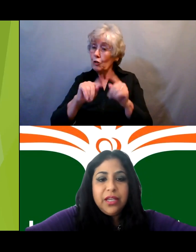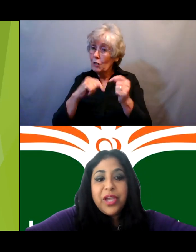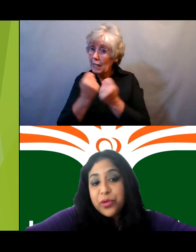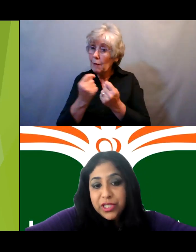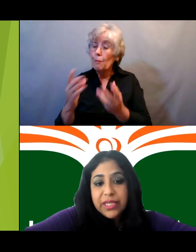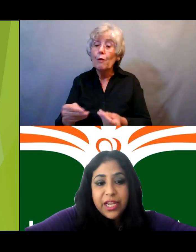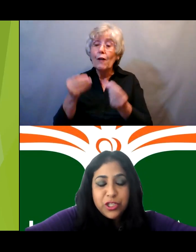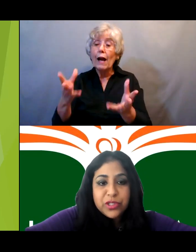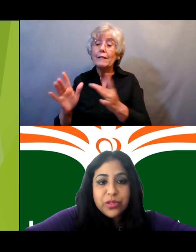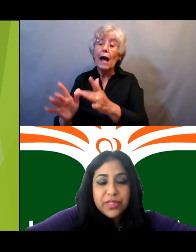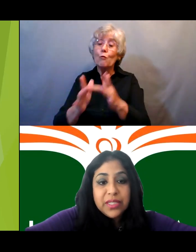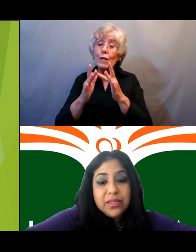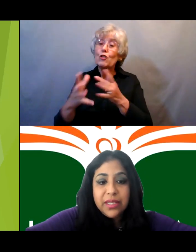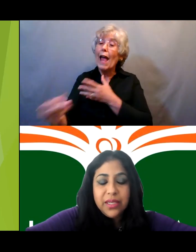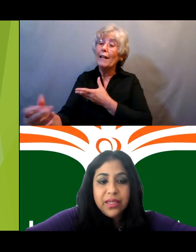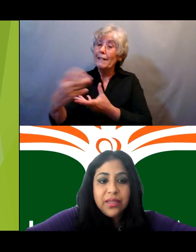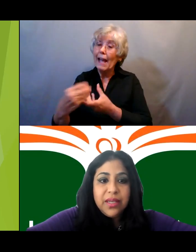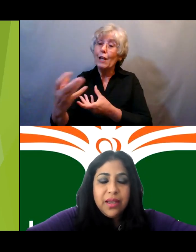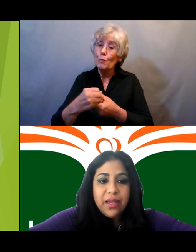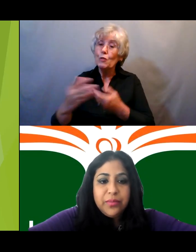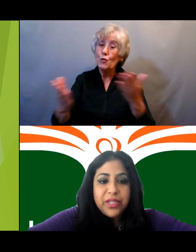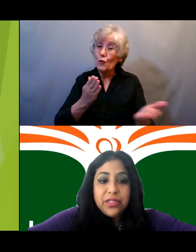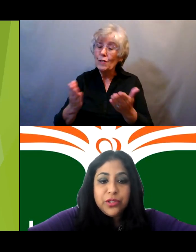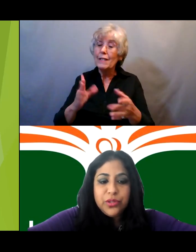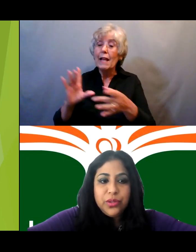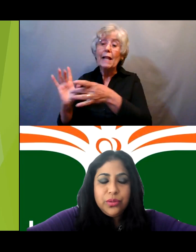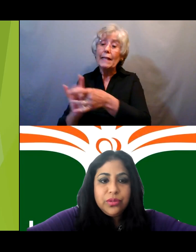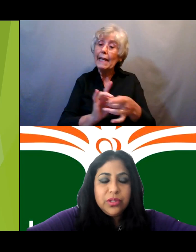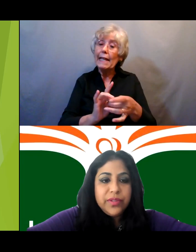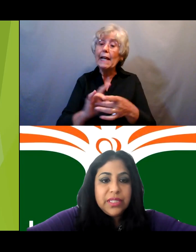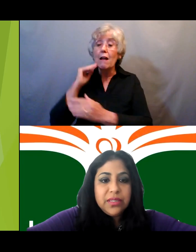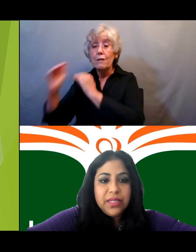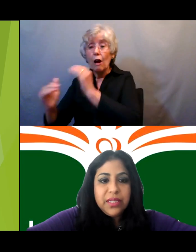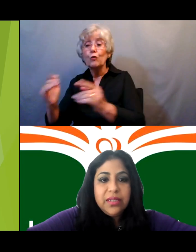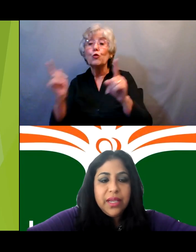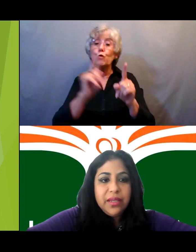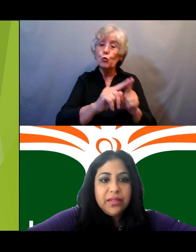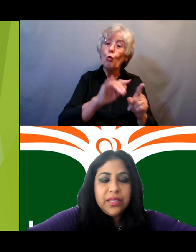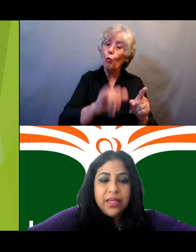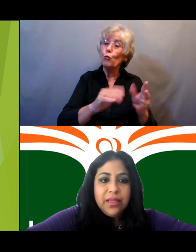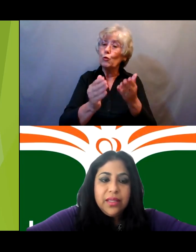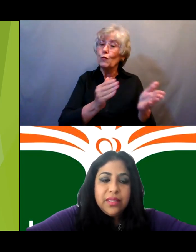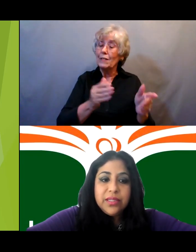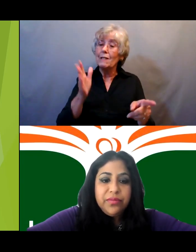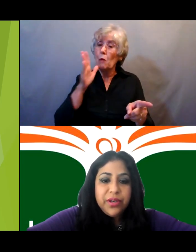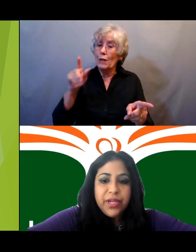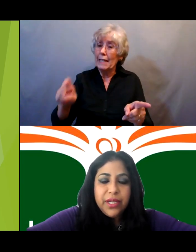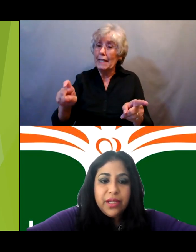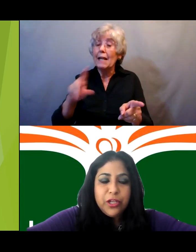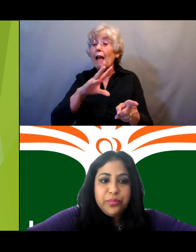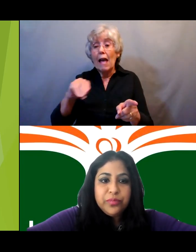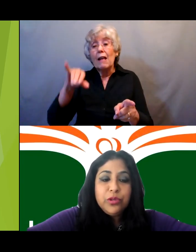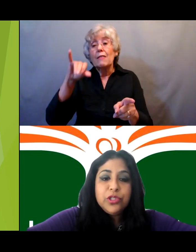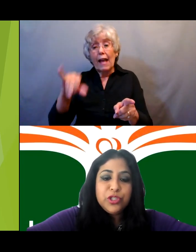provides outreach and engagement services, linking adults to services needed. And this is a